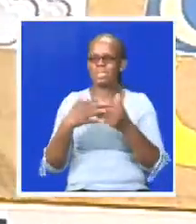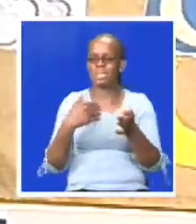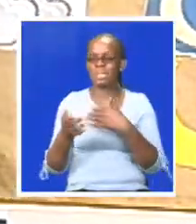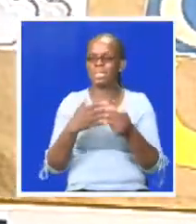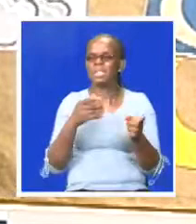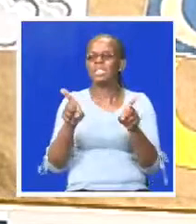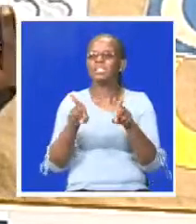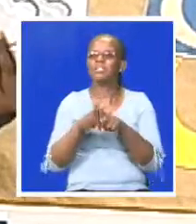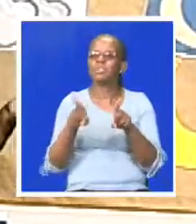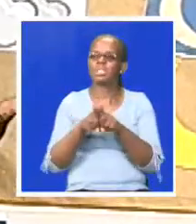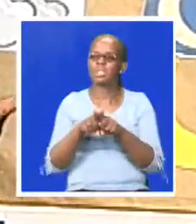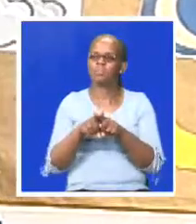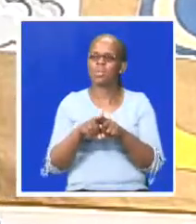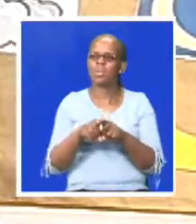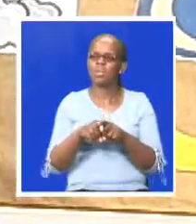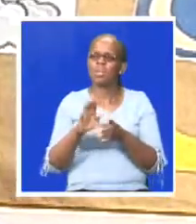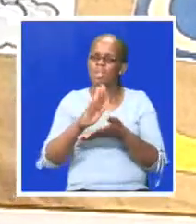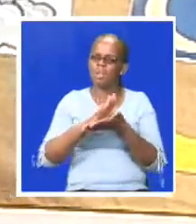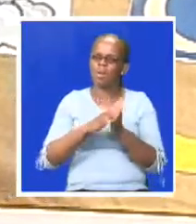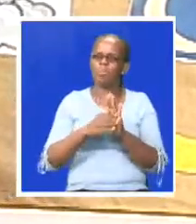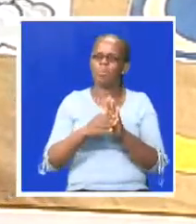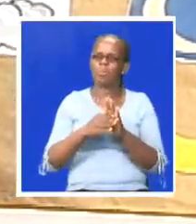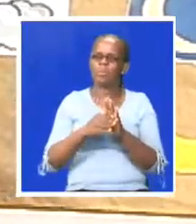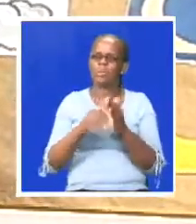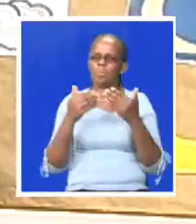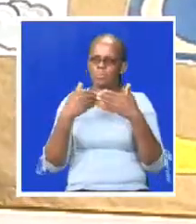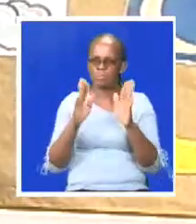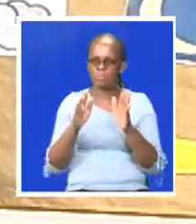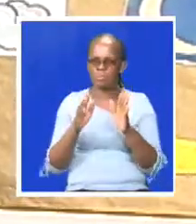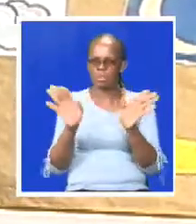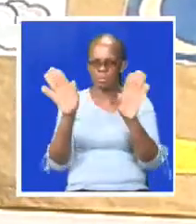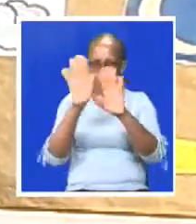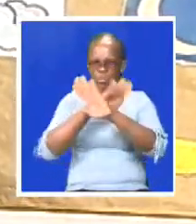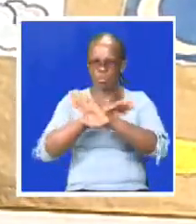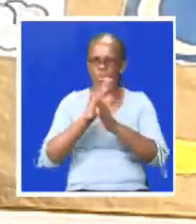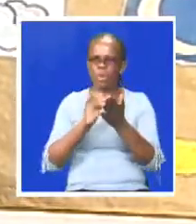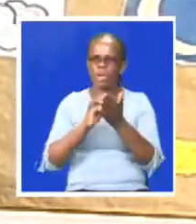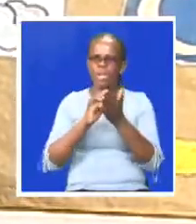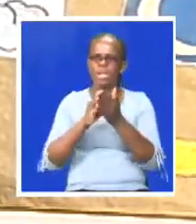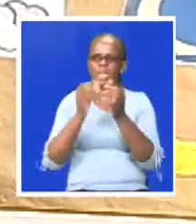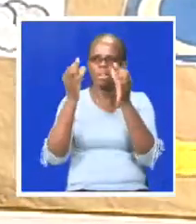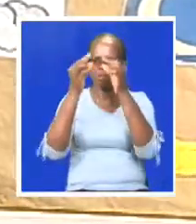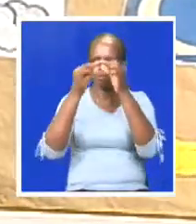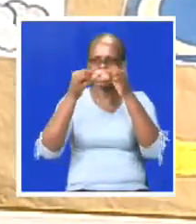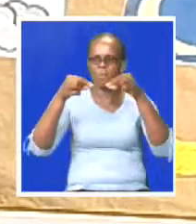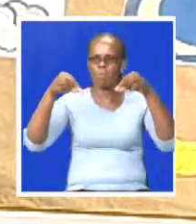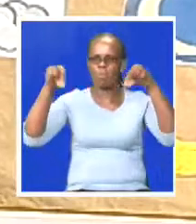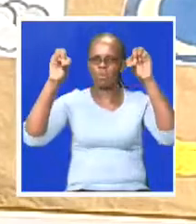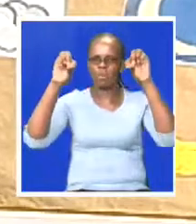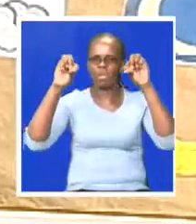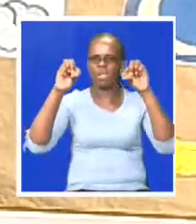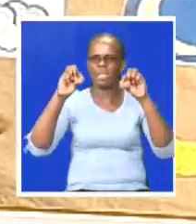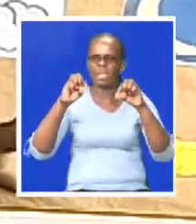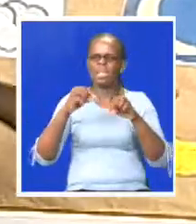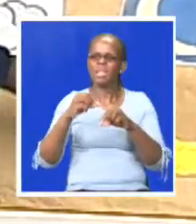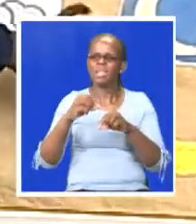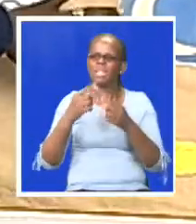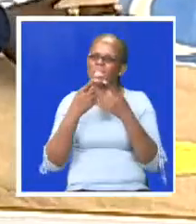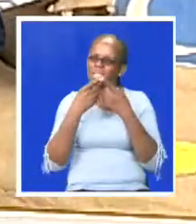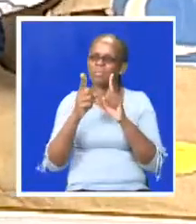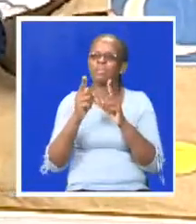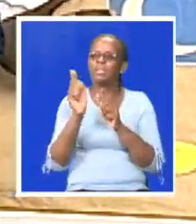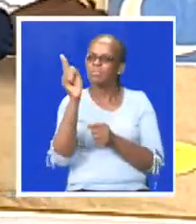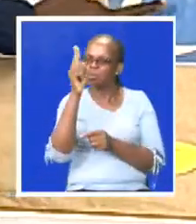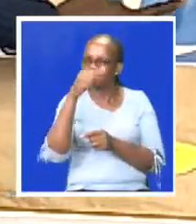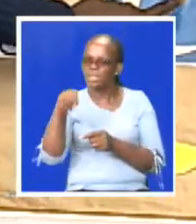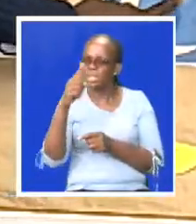you go outside during the night, you might see a moon. The moon won't be in a circular form, but it will be shaped